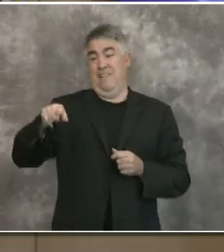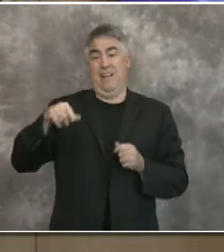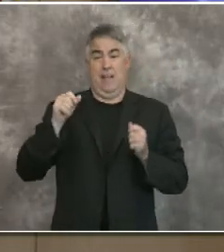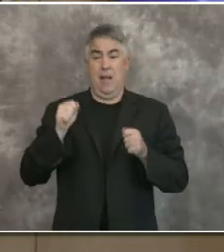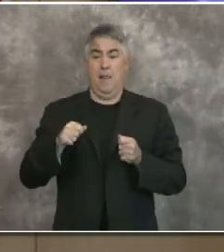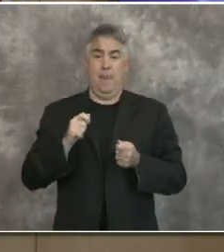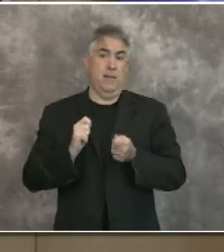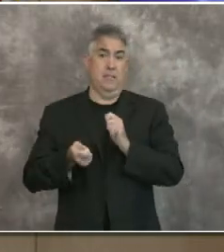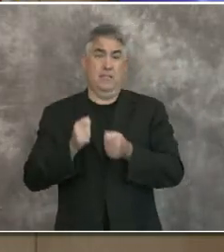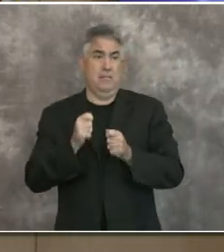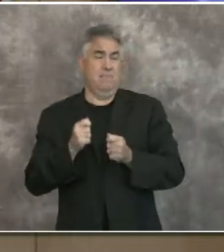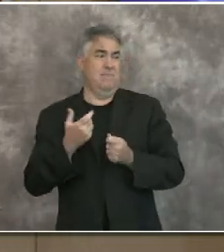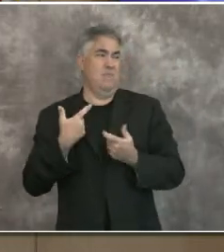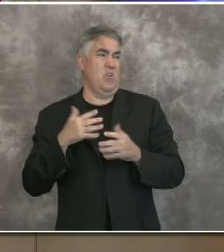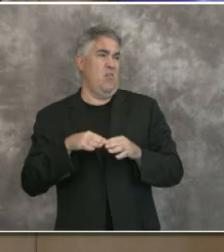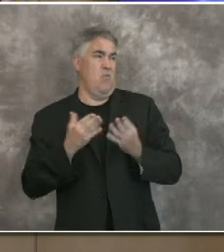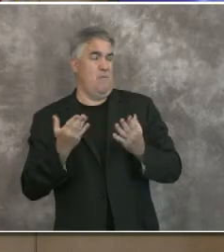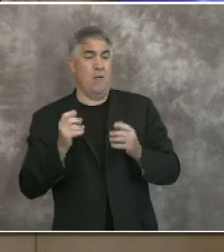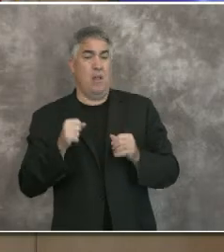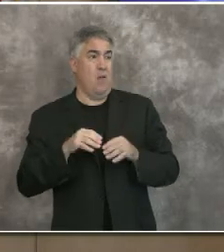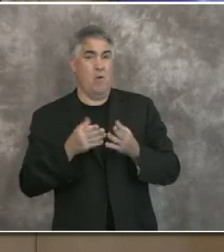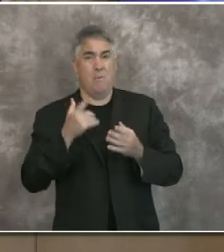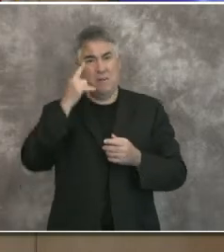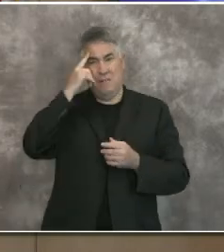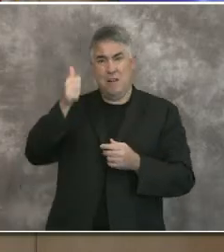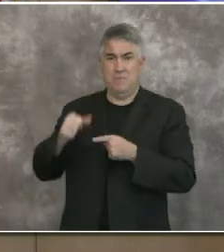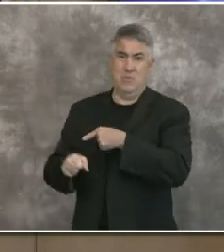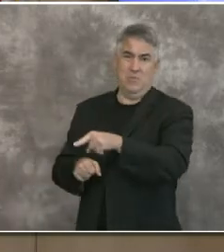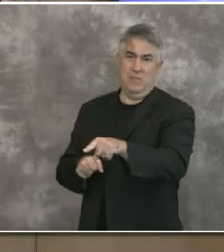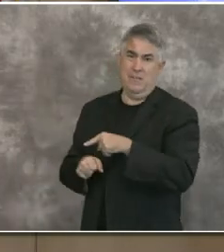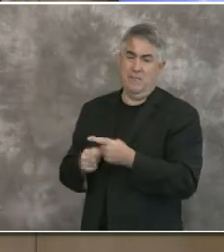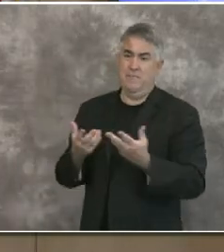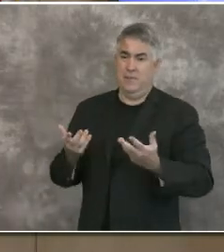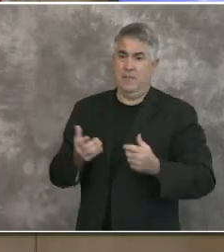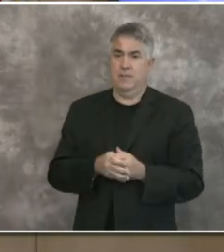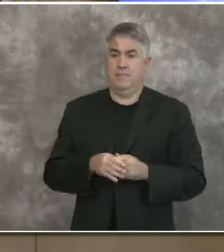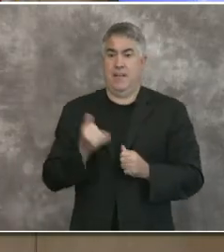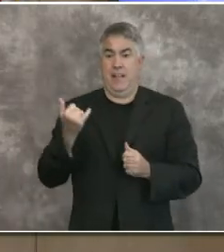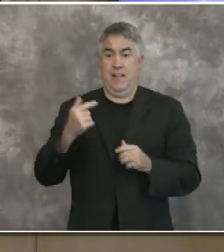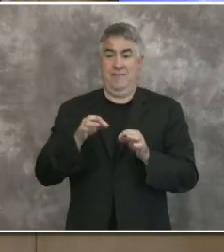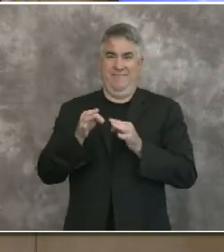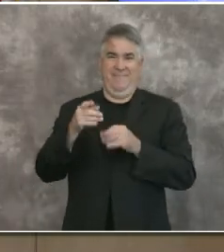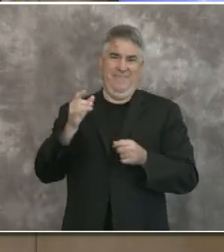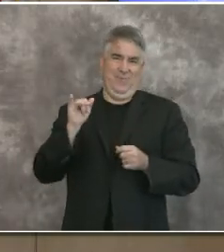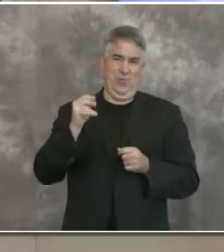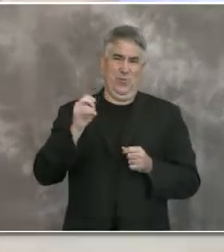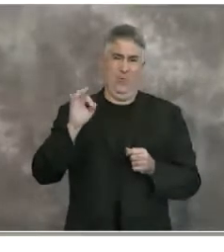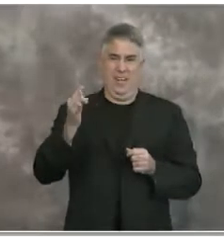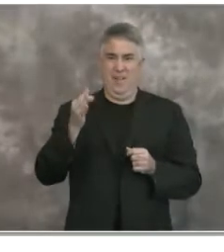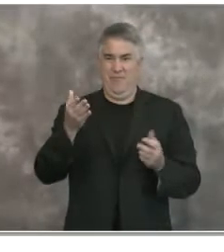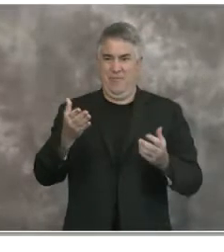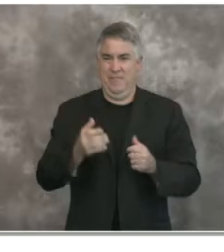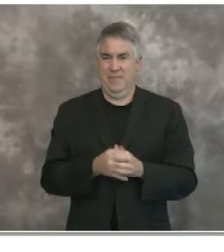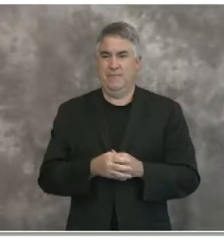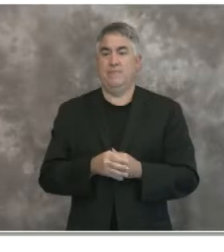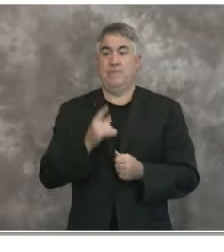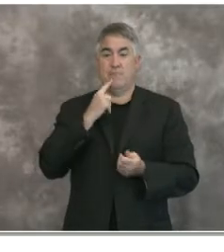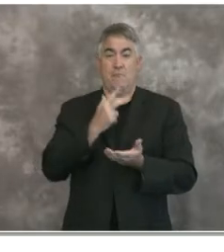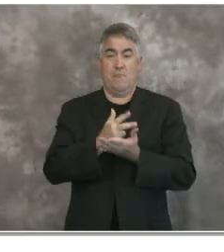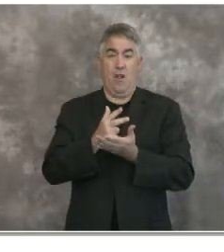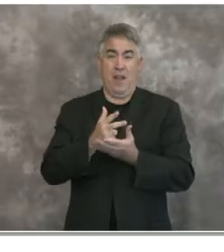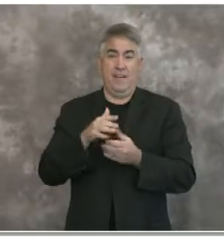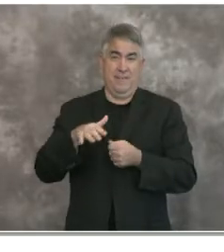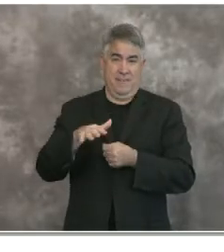beaches starting Tuesday, June 9th. And I believe we have a slide representing these changes you can see right there. So starting Tuesday, June 9th,